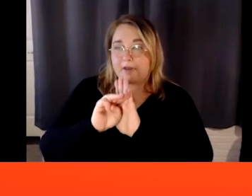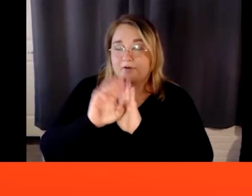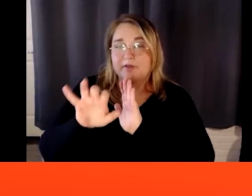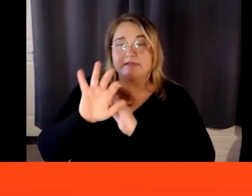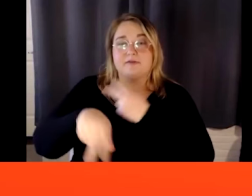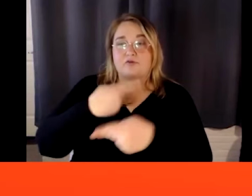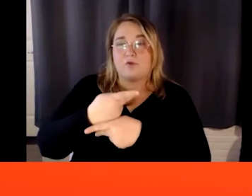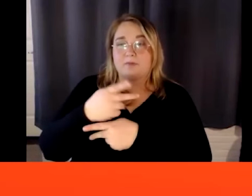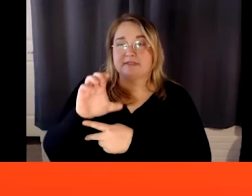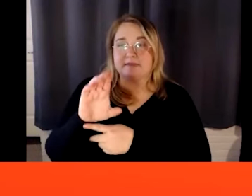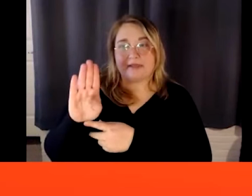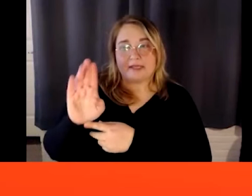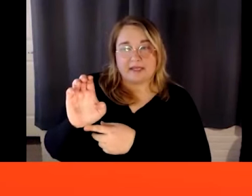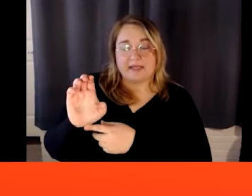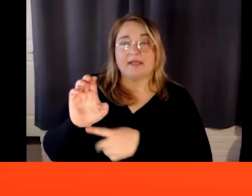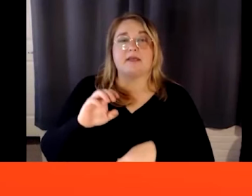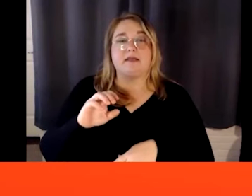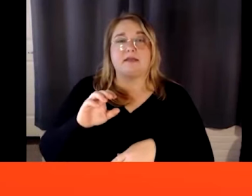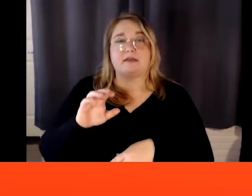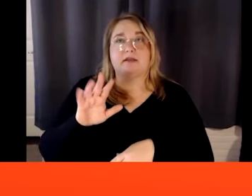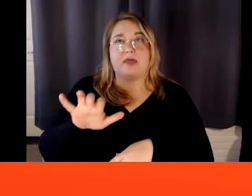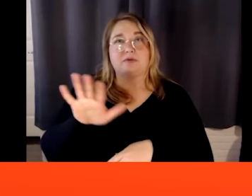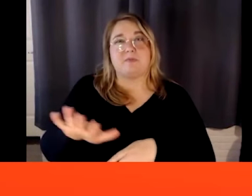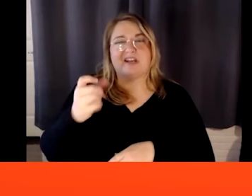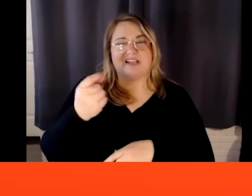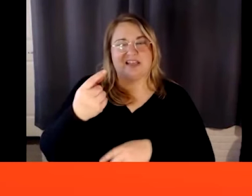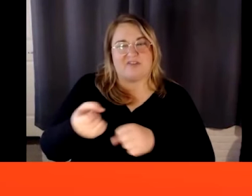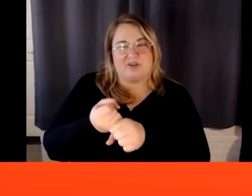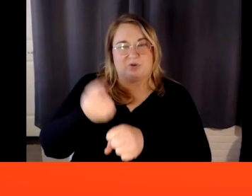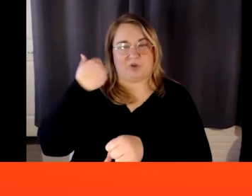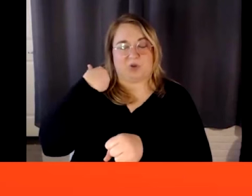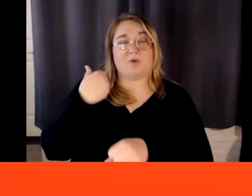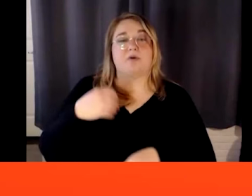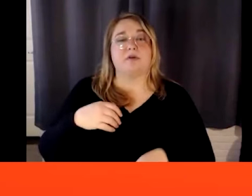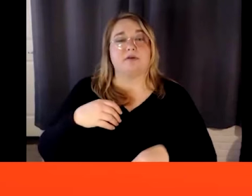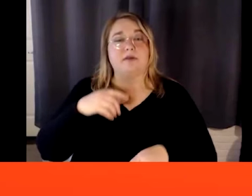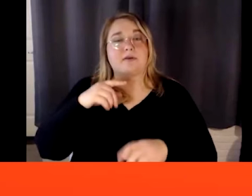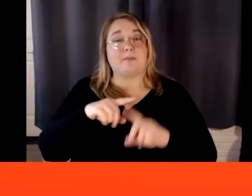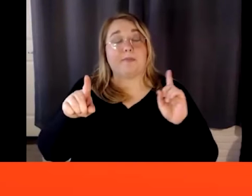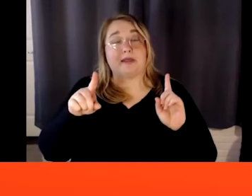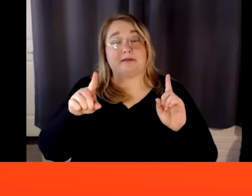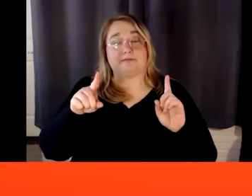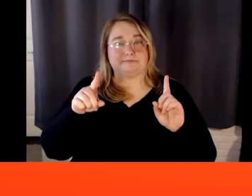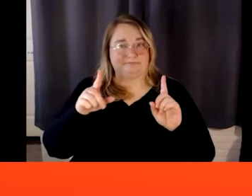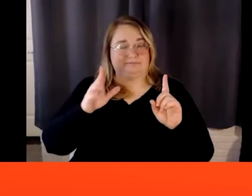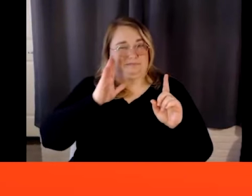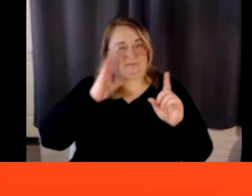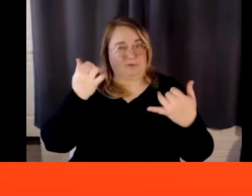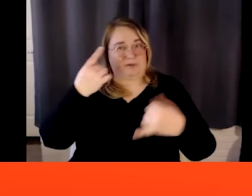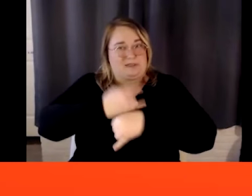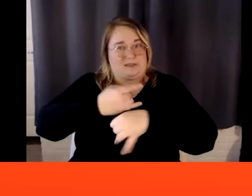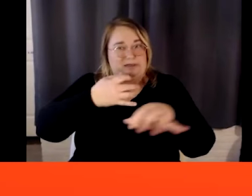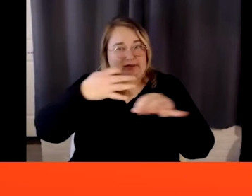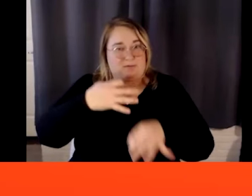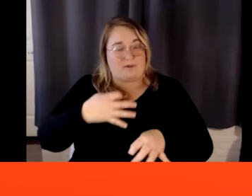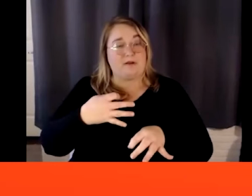CBE at Merced like 11 years ago. But because of some of the things we'll talk about today, the back end stuff